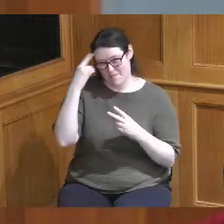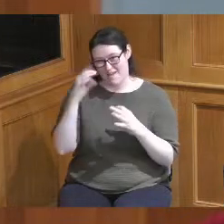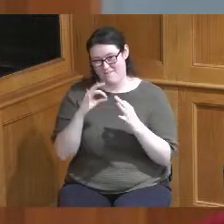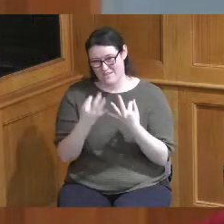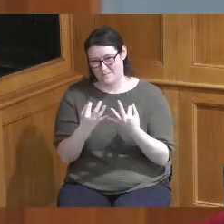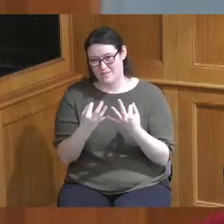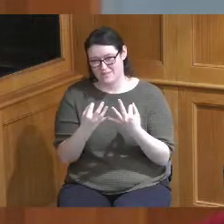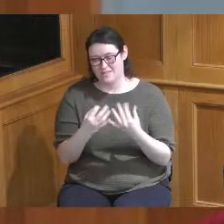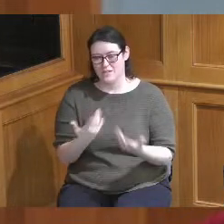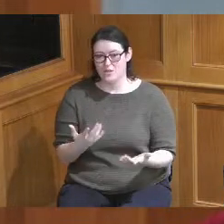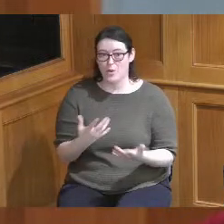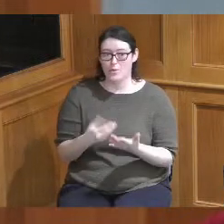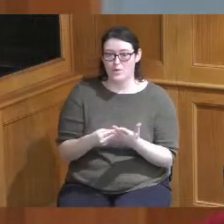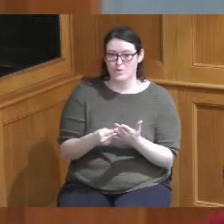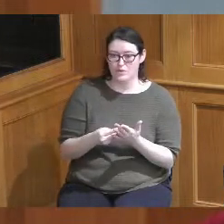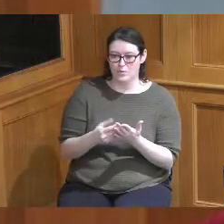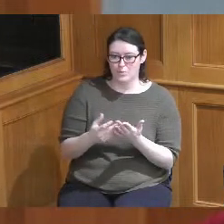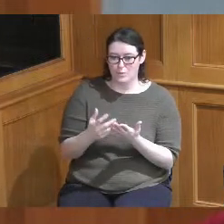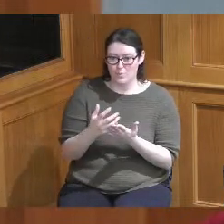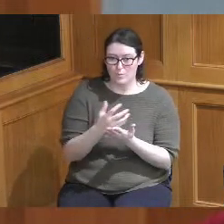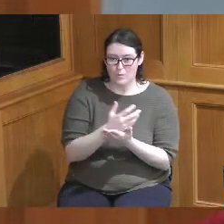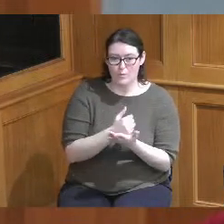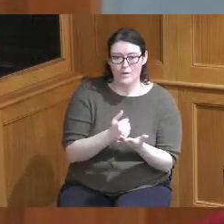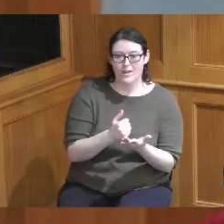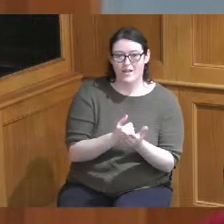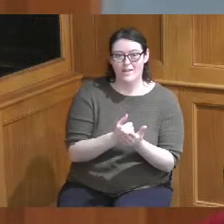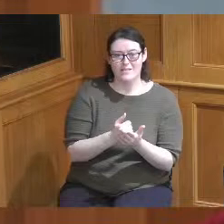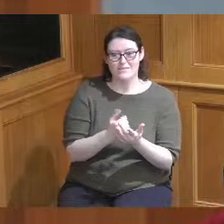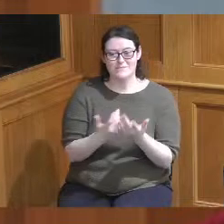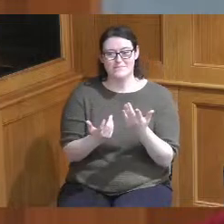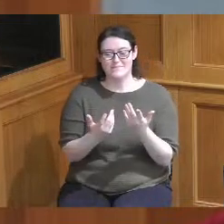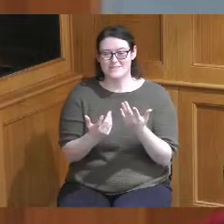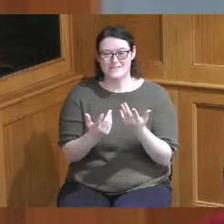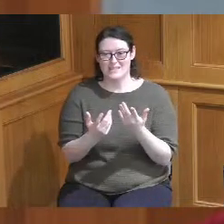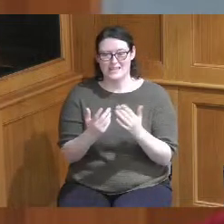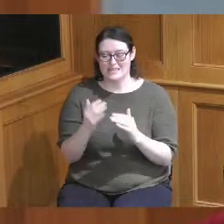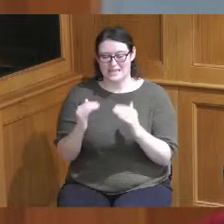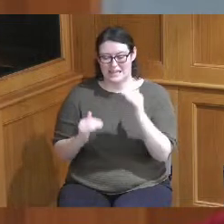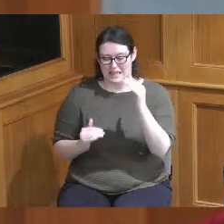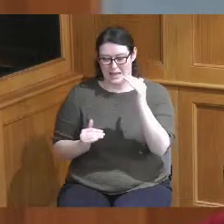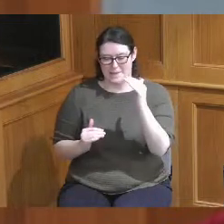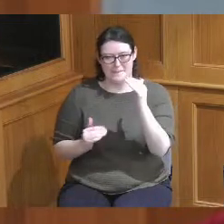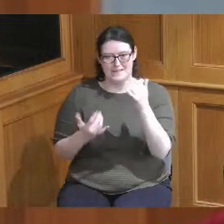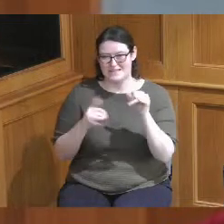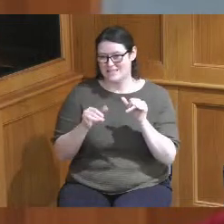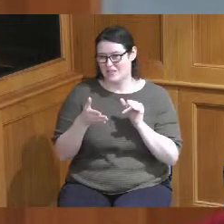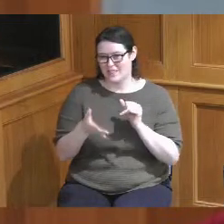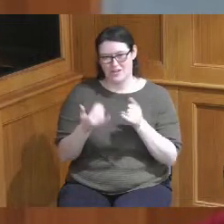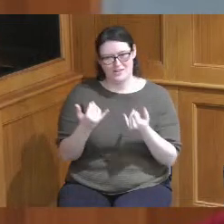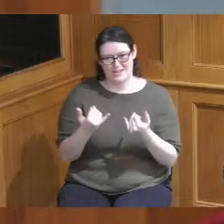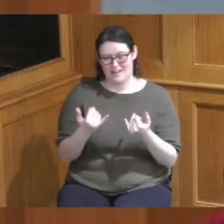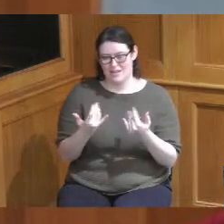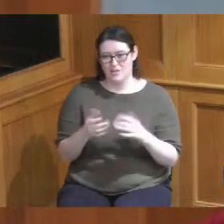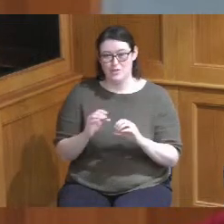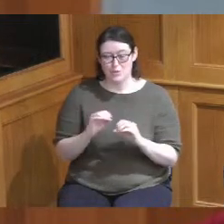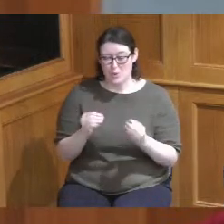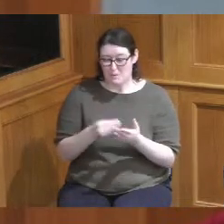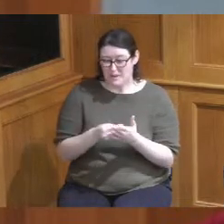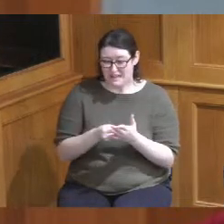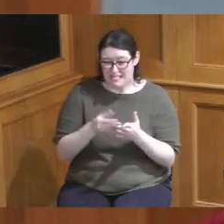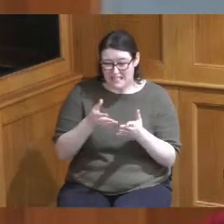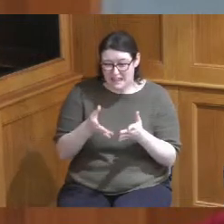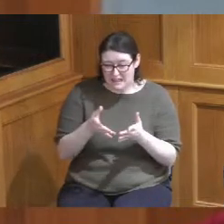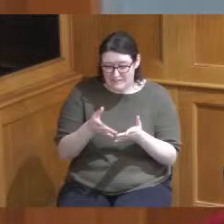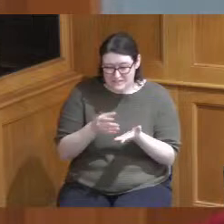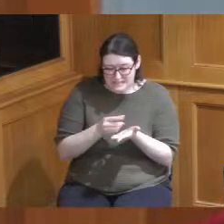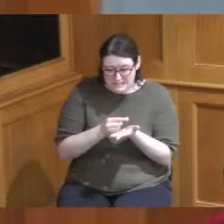brief period of gains in closing the home ownership gap facing Black Americans. There's almost no money left in the